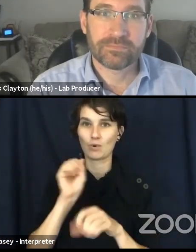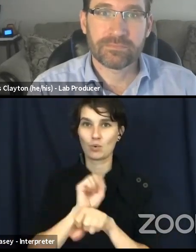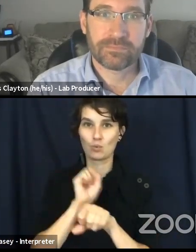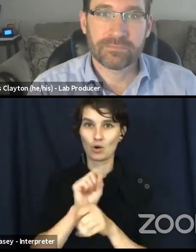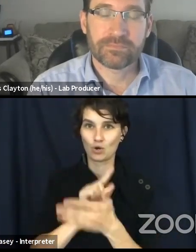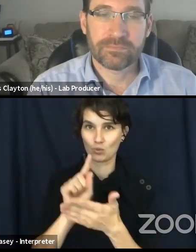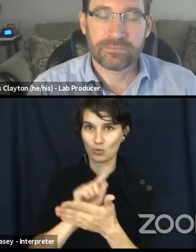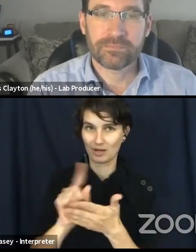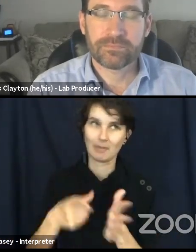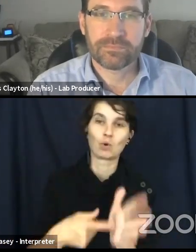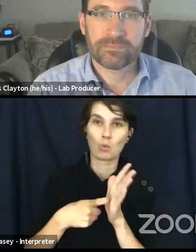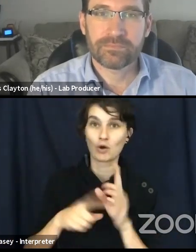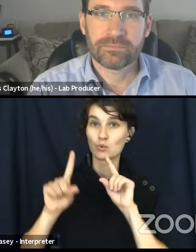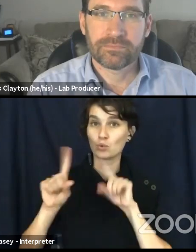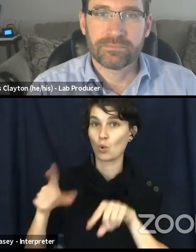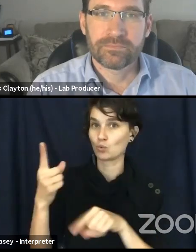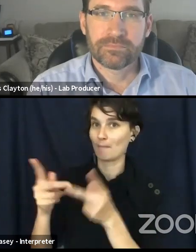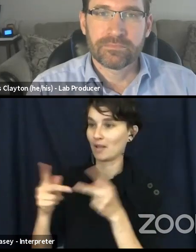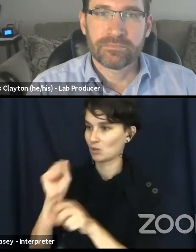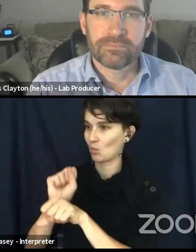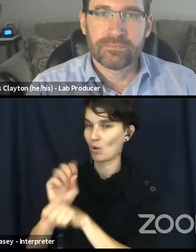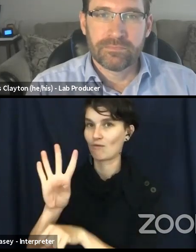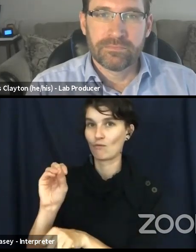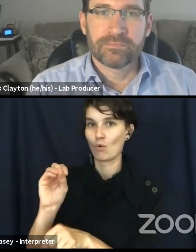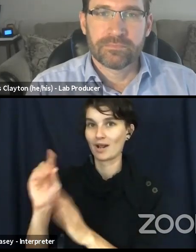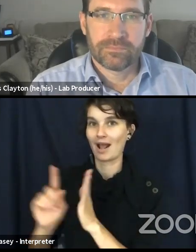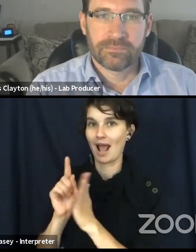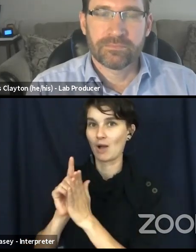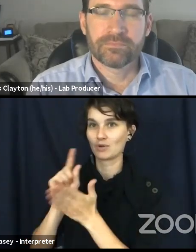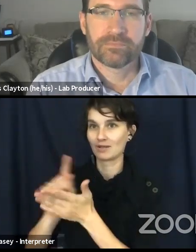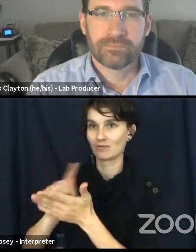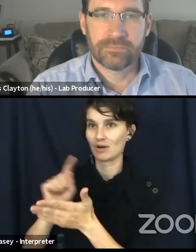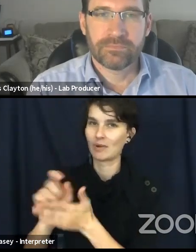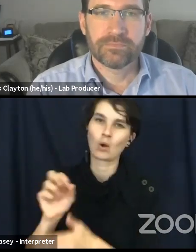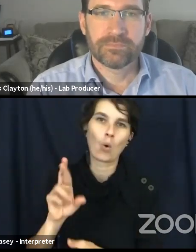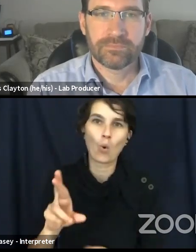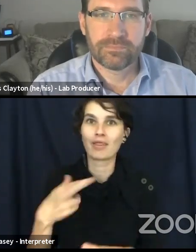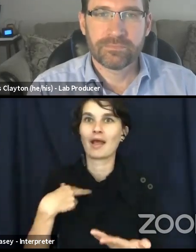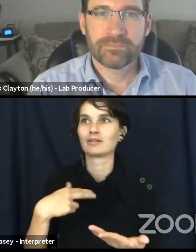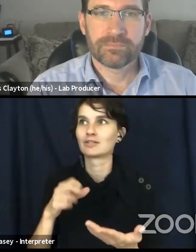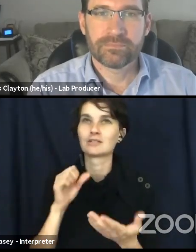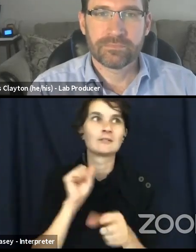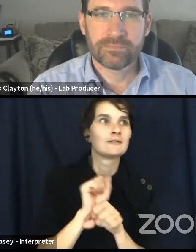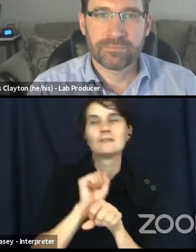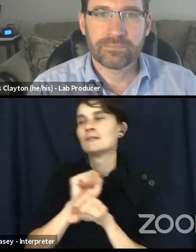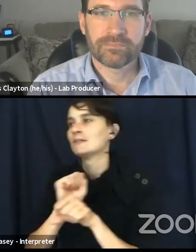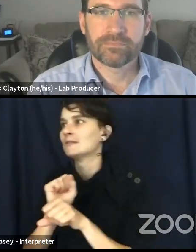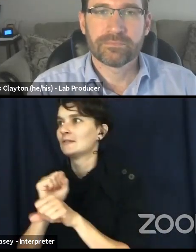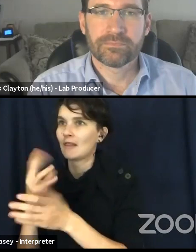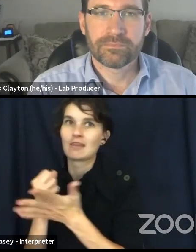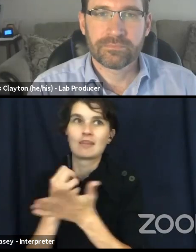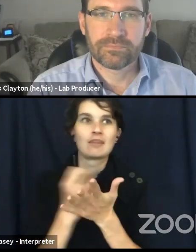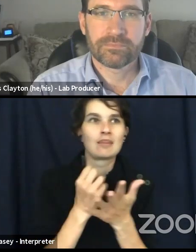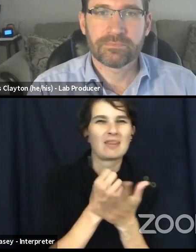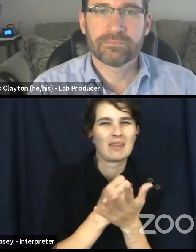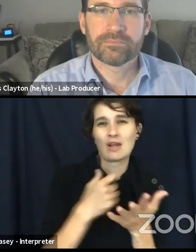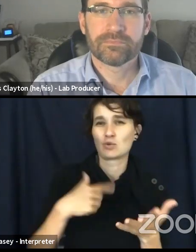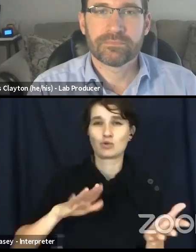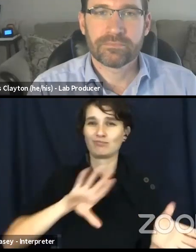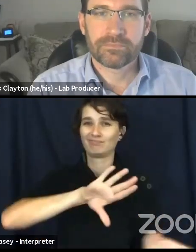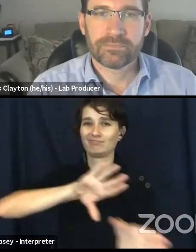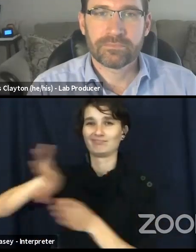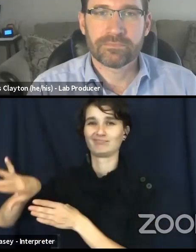if that's part of your life, or the sort of like hustle, but a different